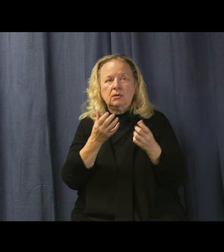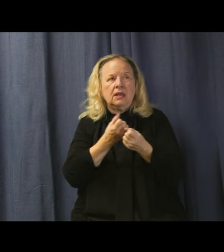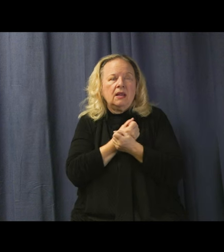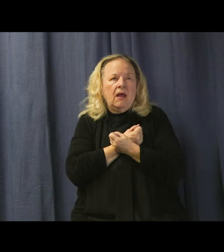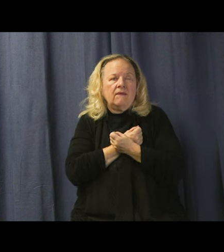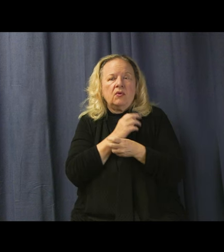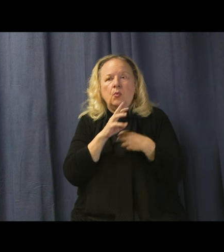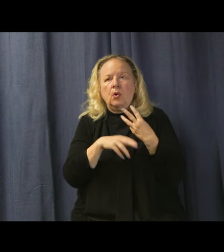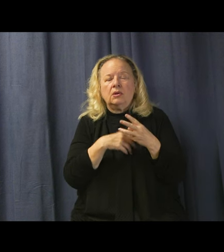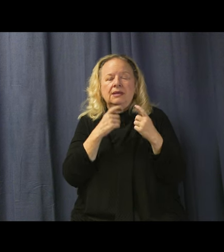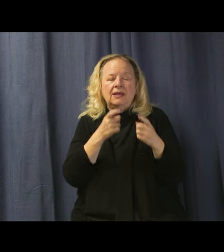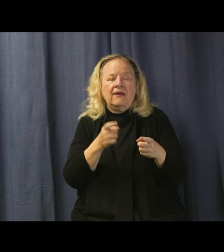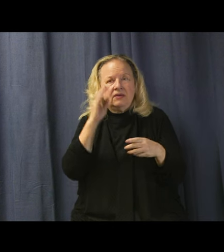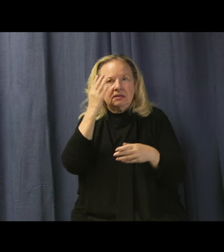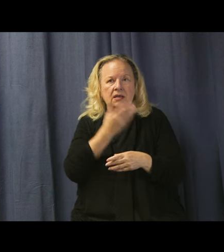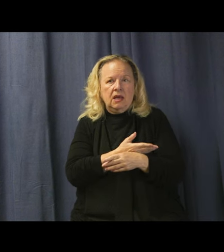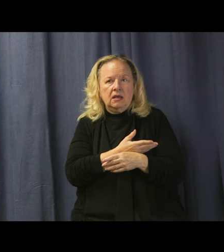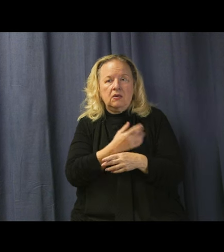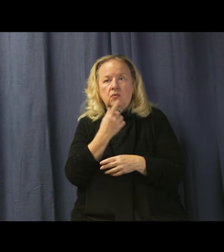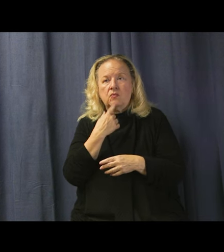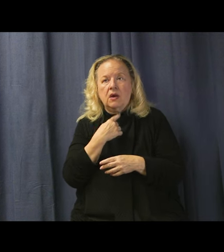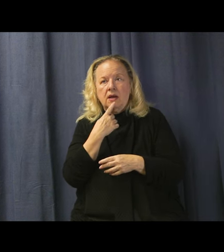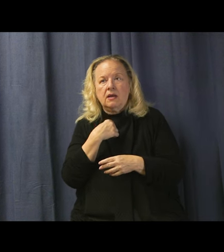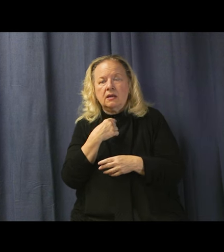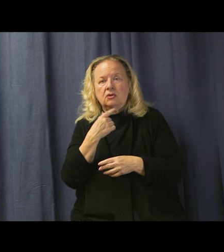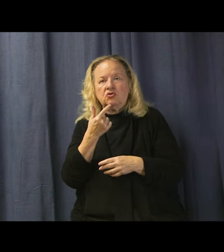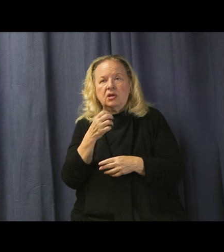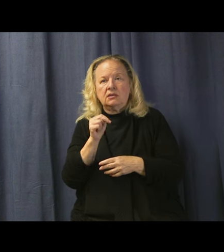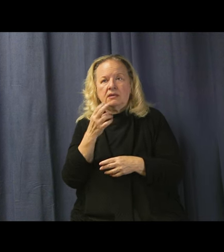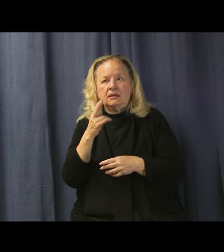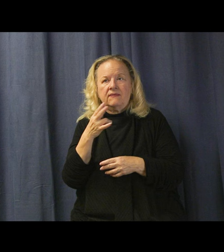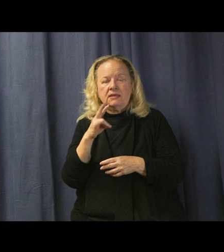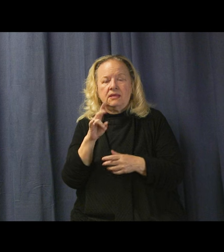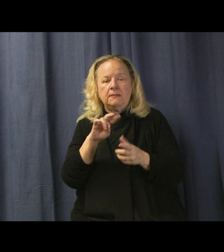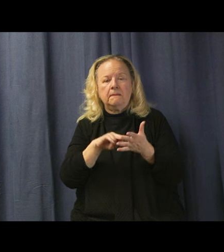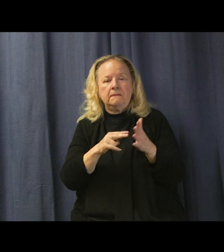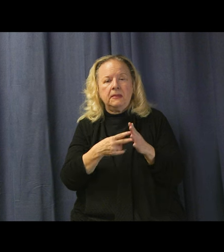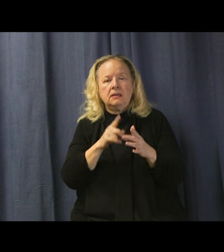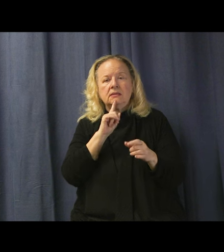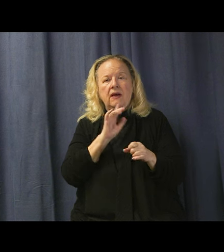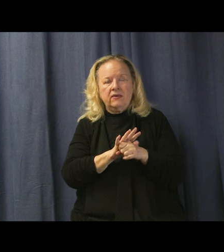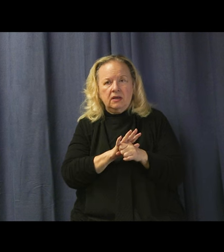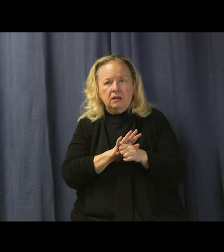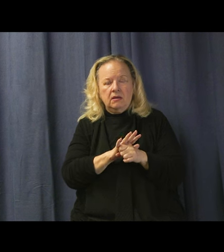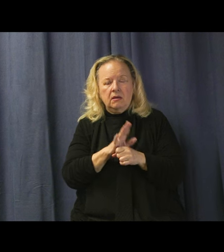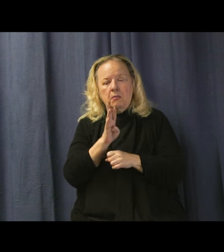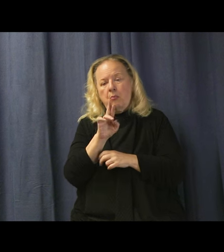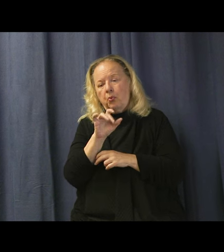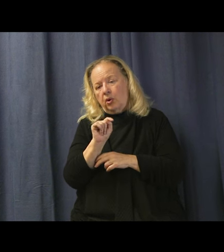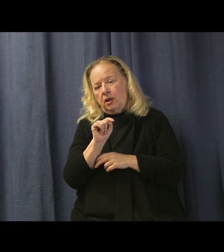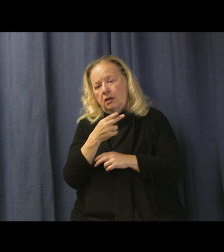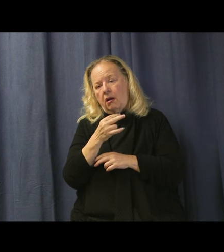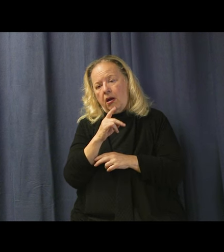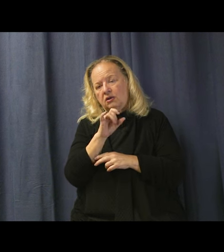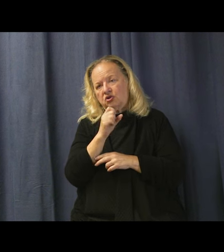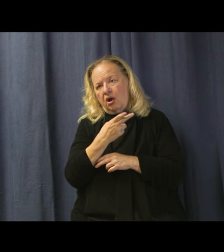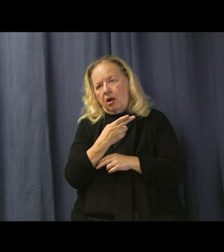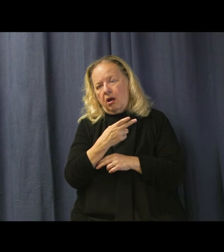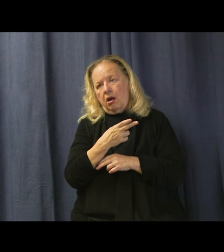son. Brit in red in Genesis 17 means covenant. It's the Brit Chadashah, the new